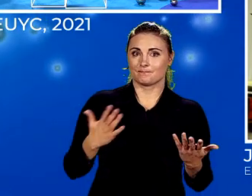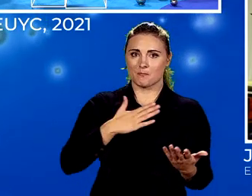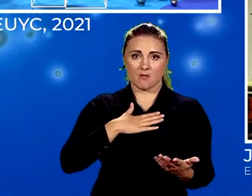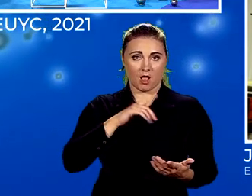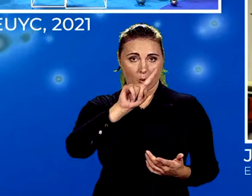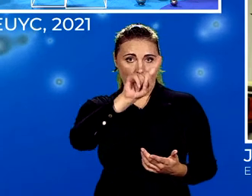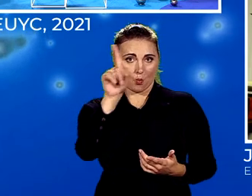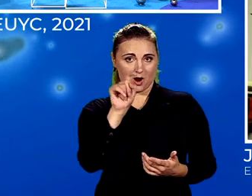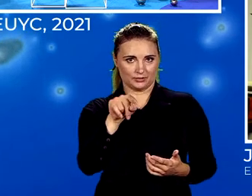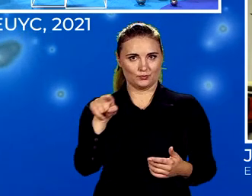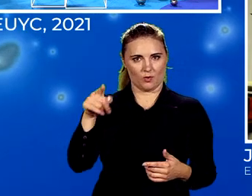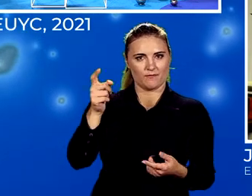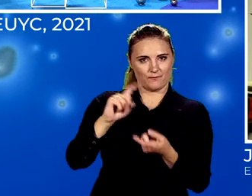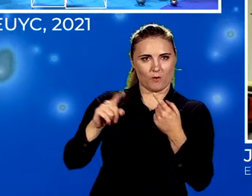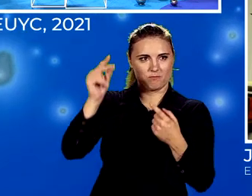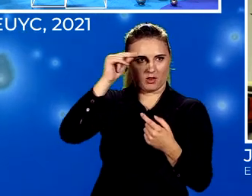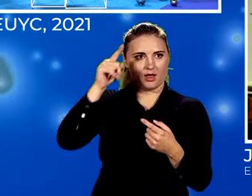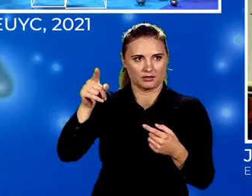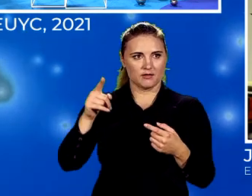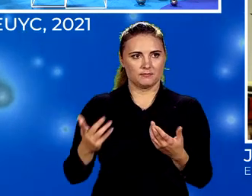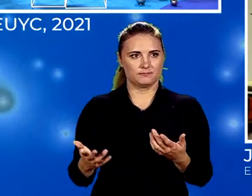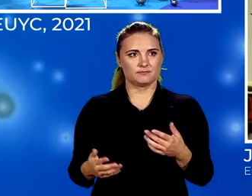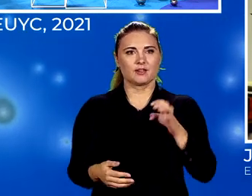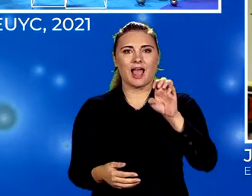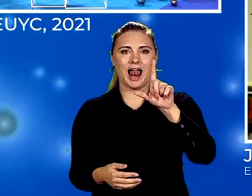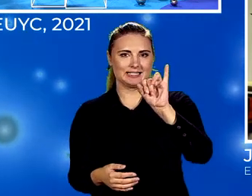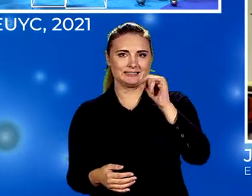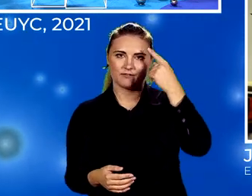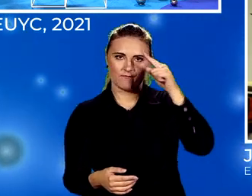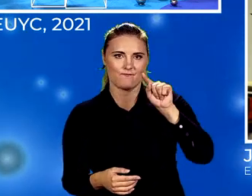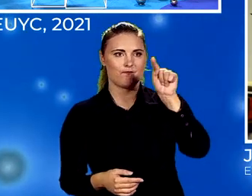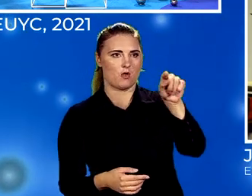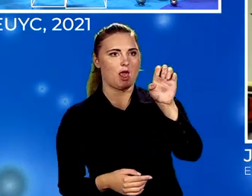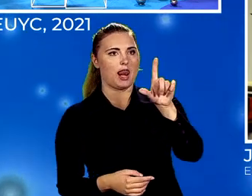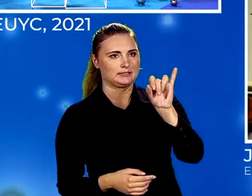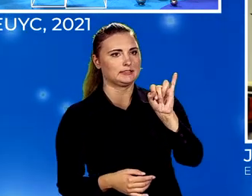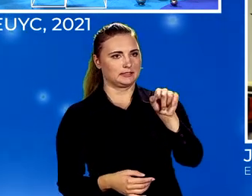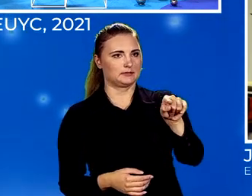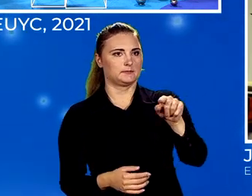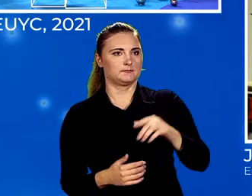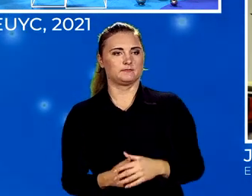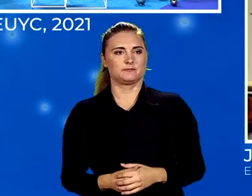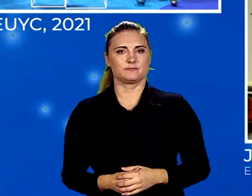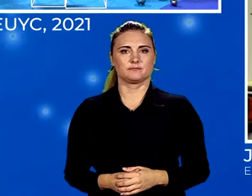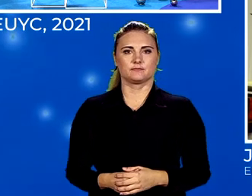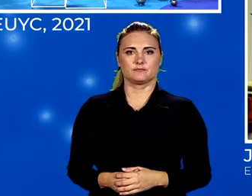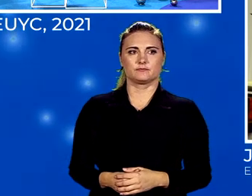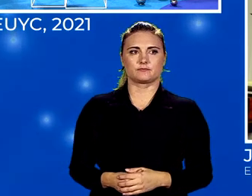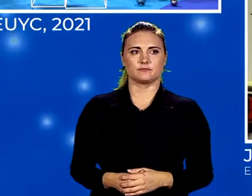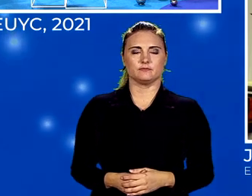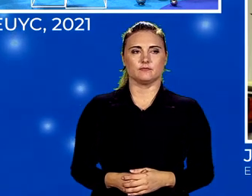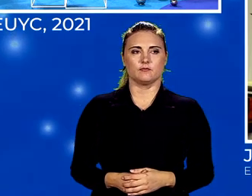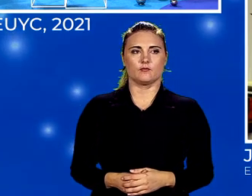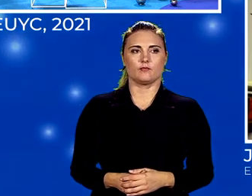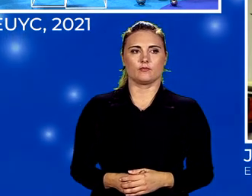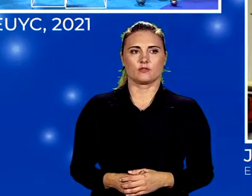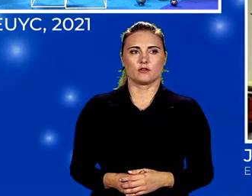for Elsie. What advice would you give to the people